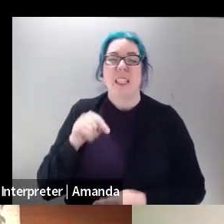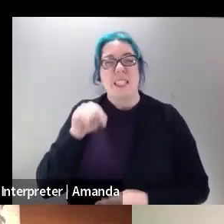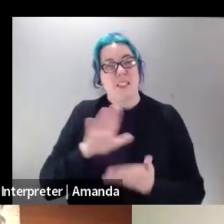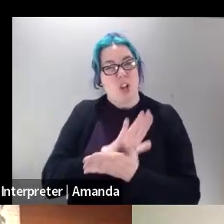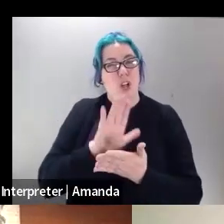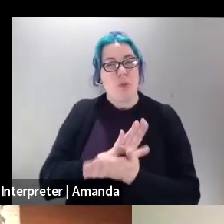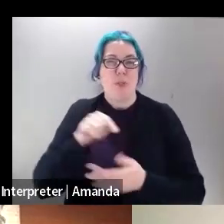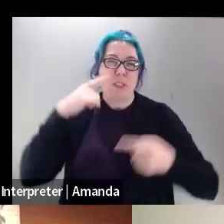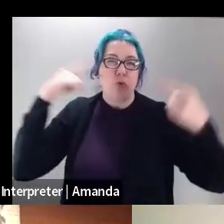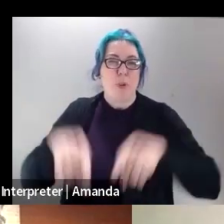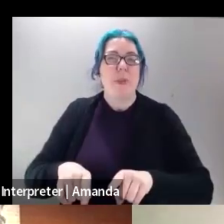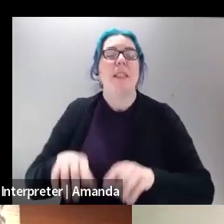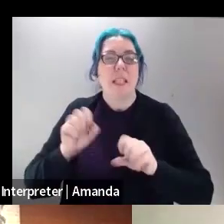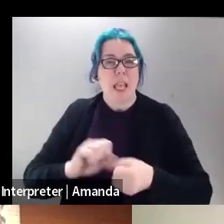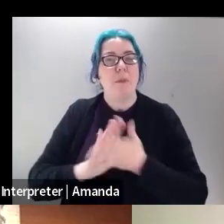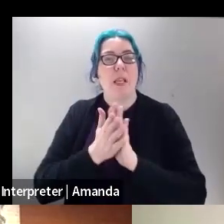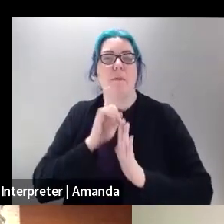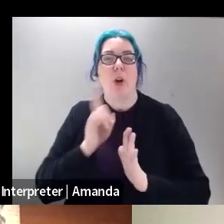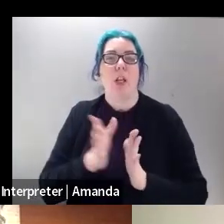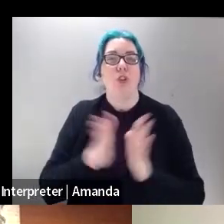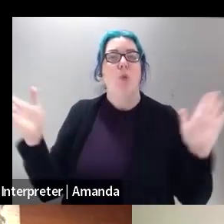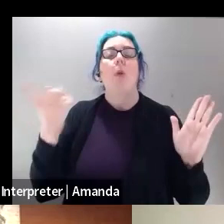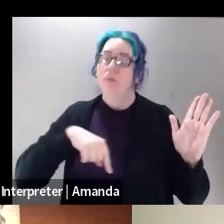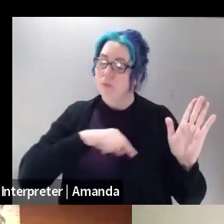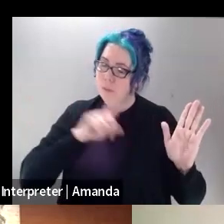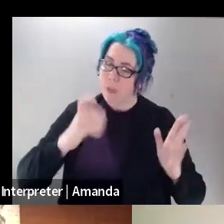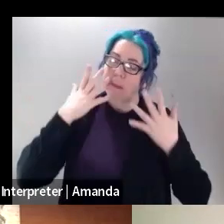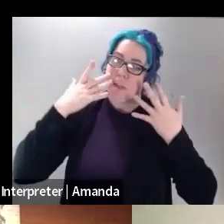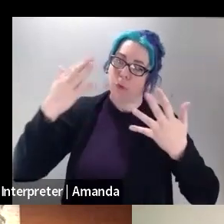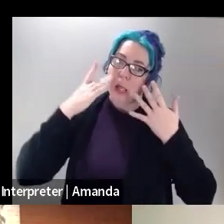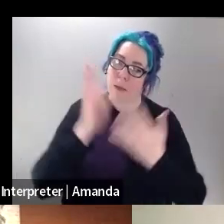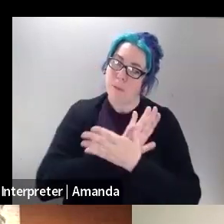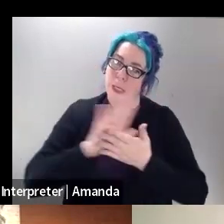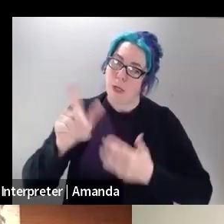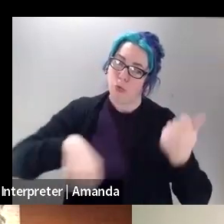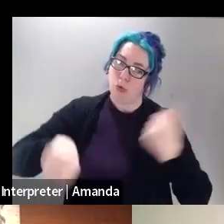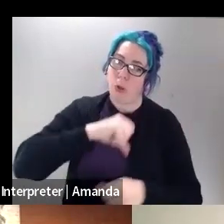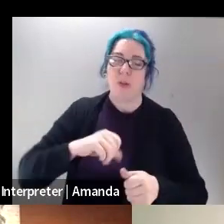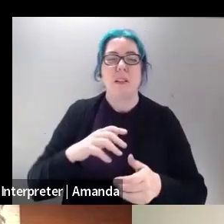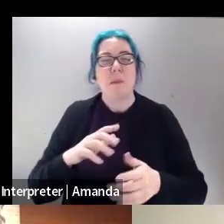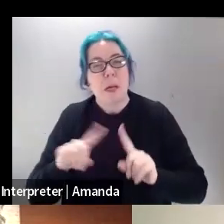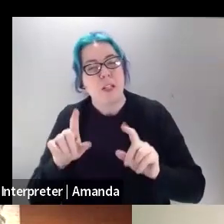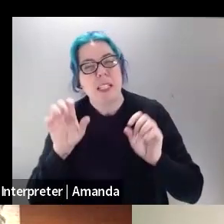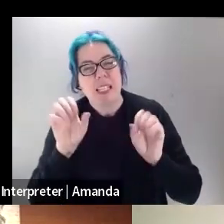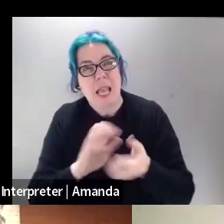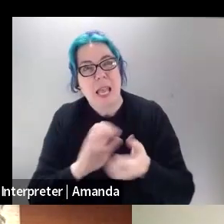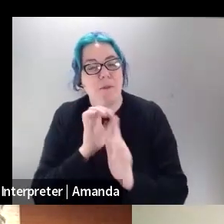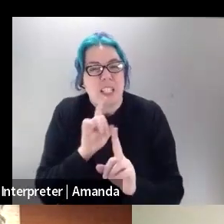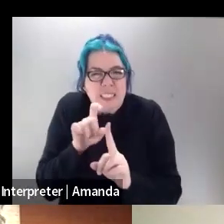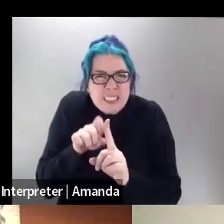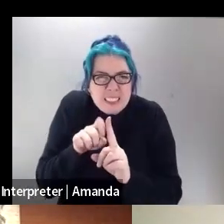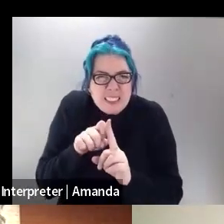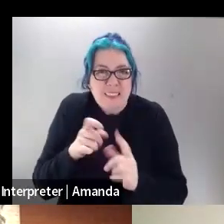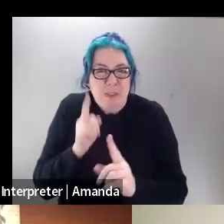really nitty gritty. And that's when it, I think, really has an impact on the